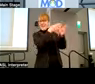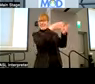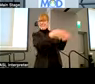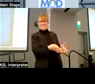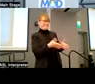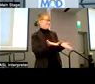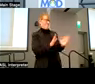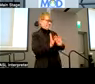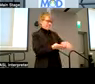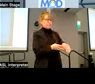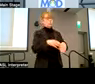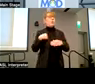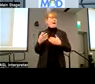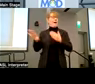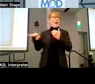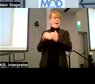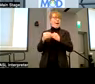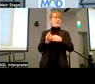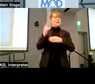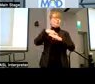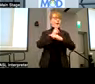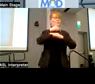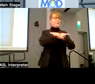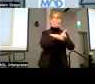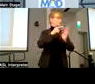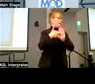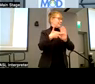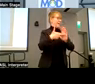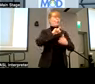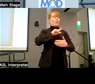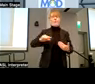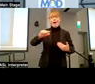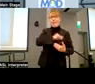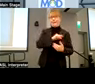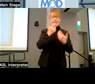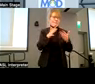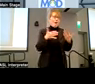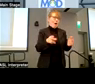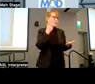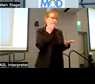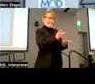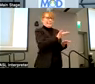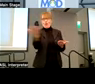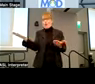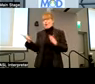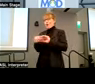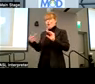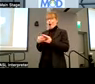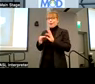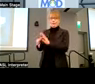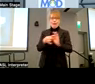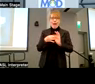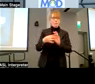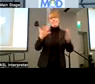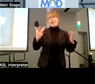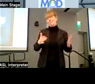represent the qualities that I've already seen in the talks. And I know many of you in this room. So super happy to be here. And I want to